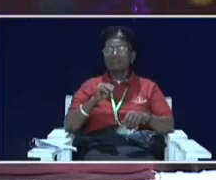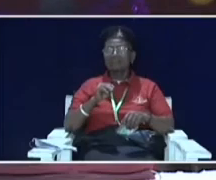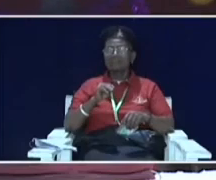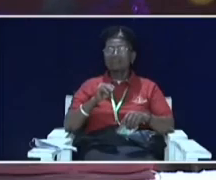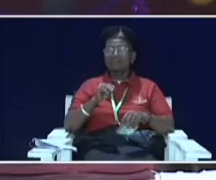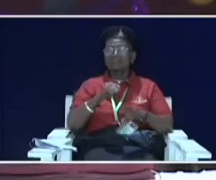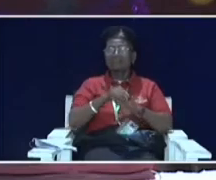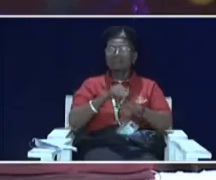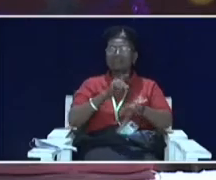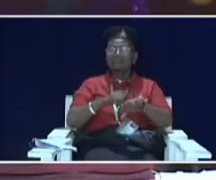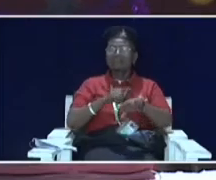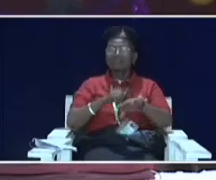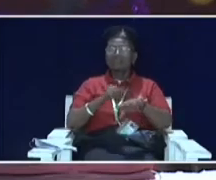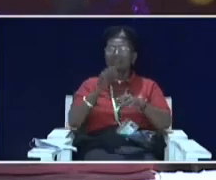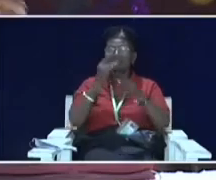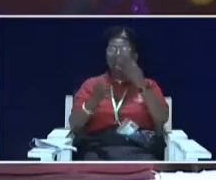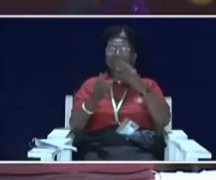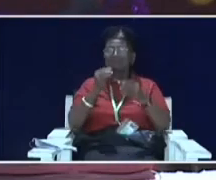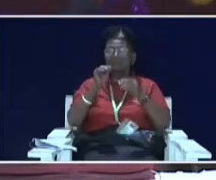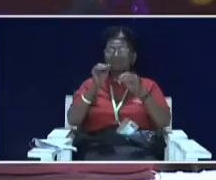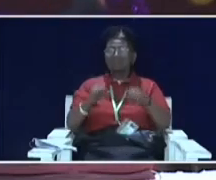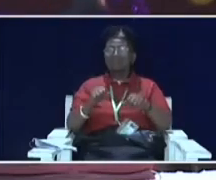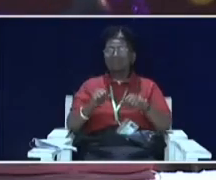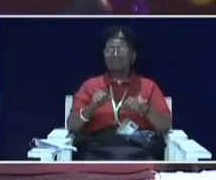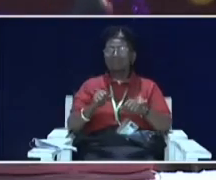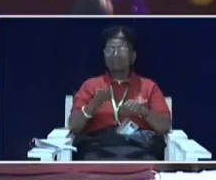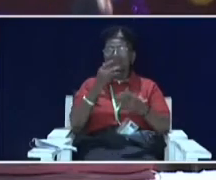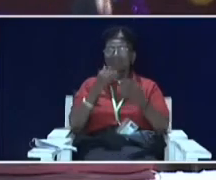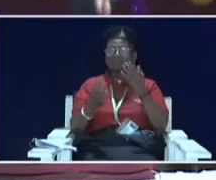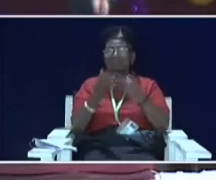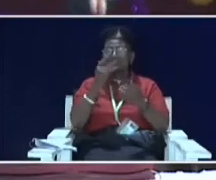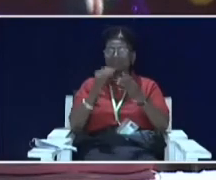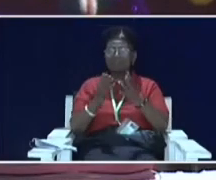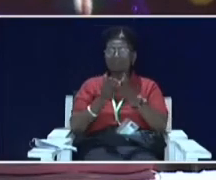At times, fire could burn through